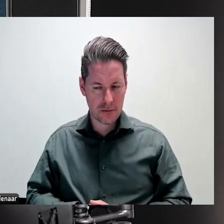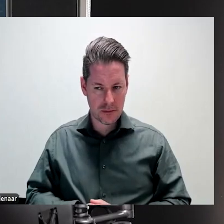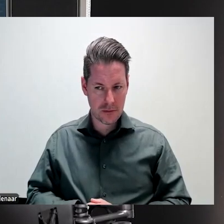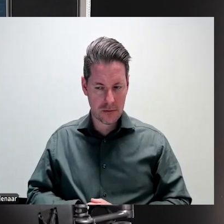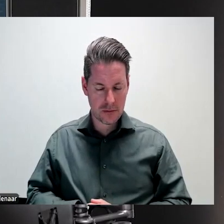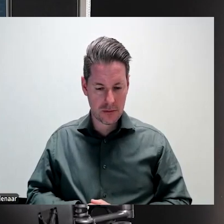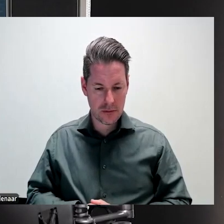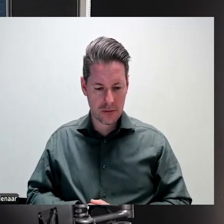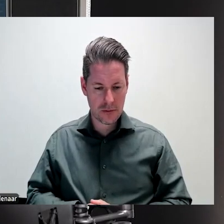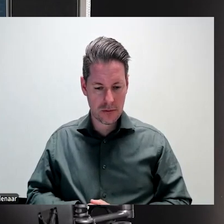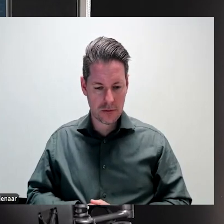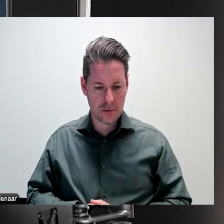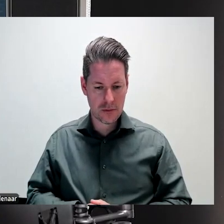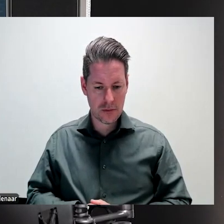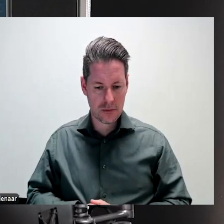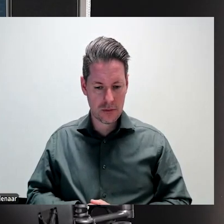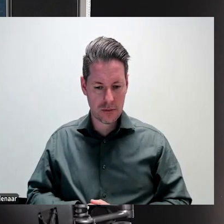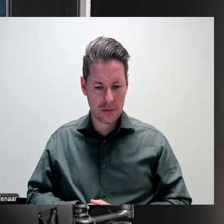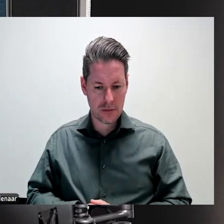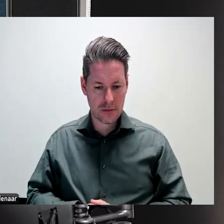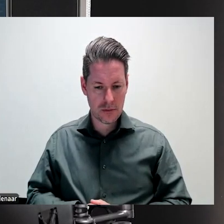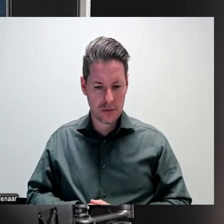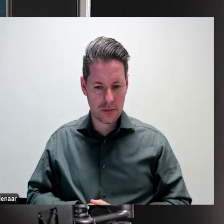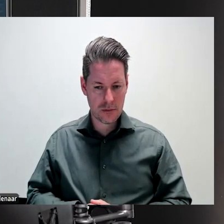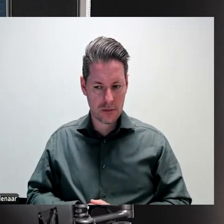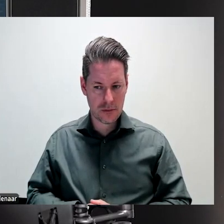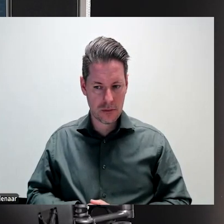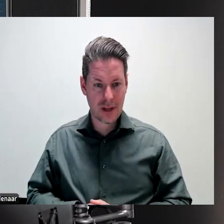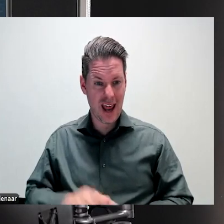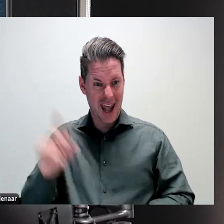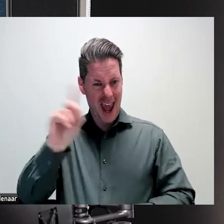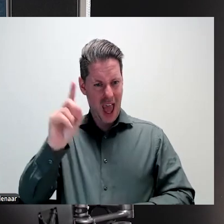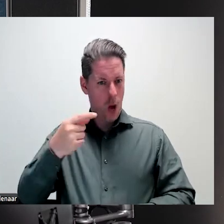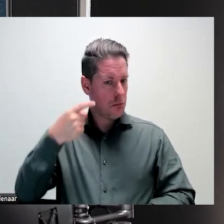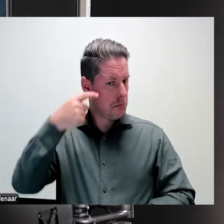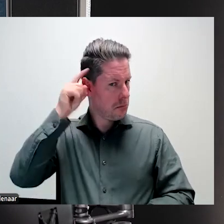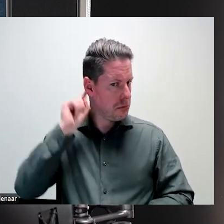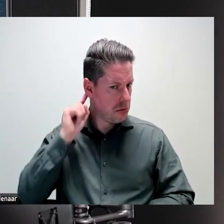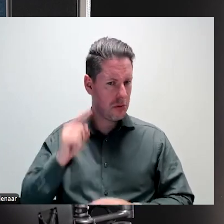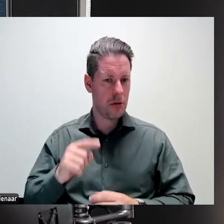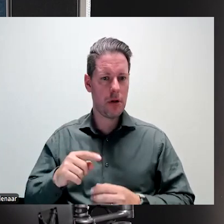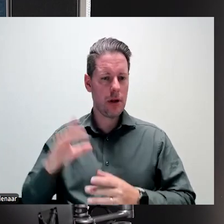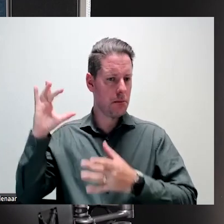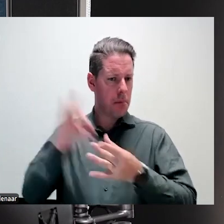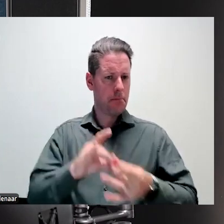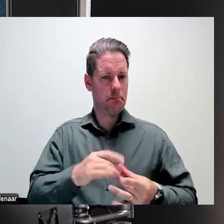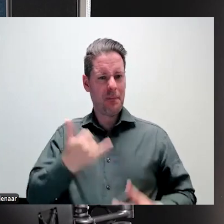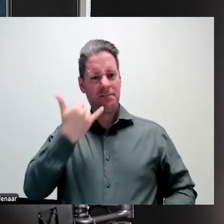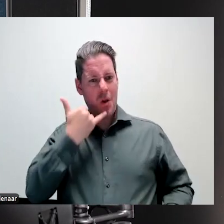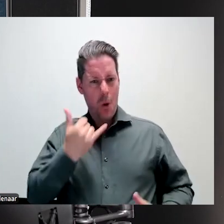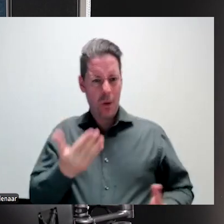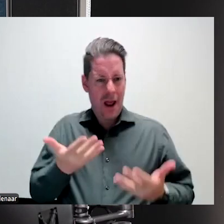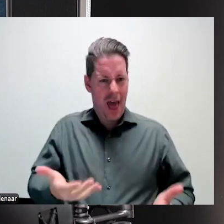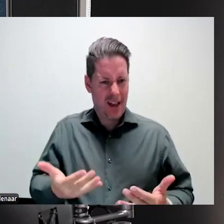aids in each ear with Bluetooth connection. Wow, it's changed a whole lot.